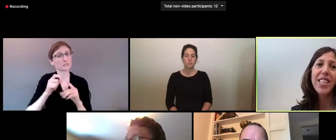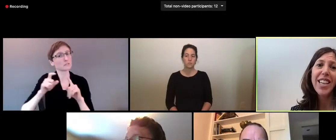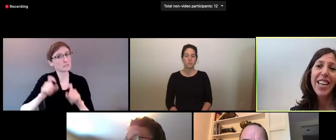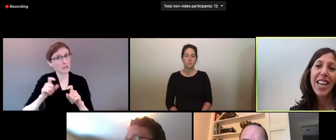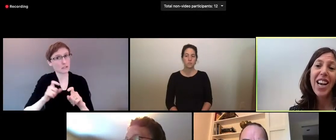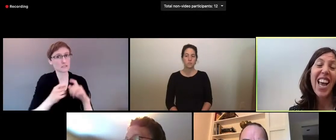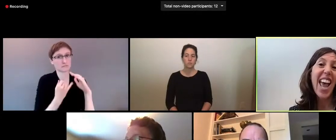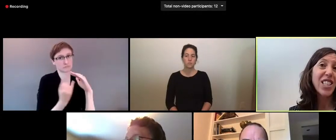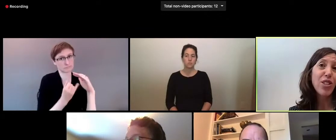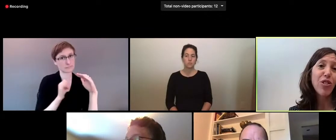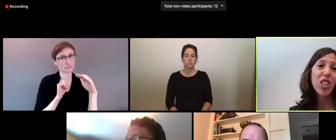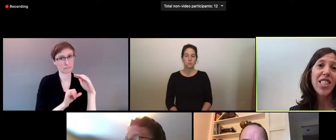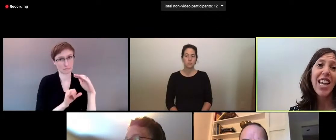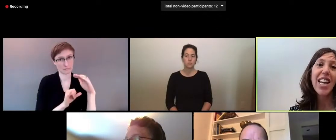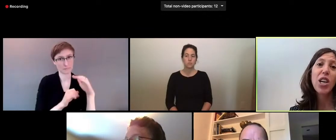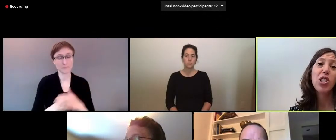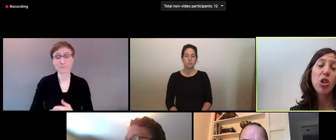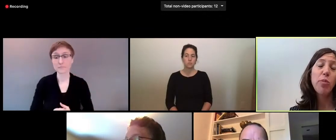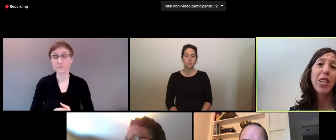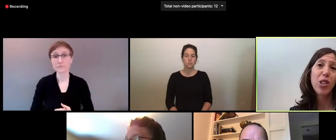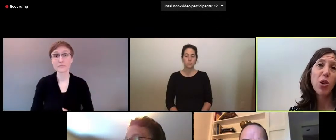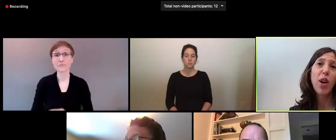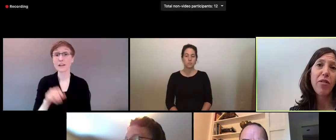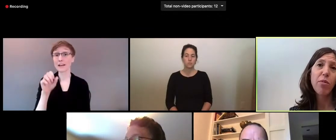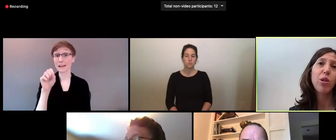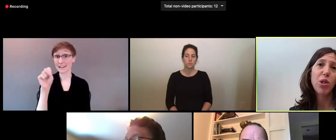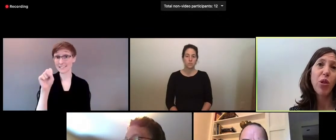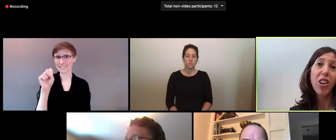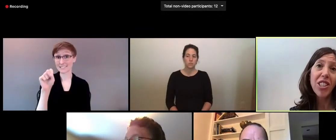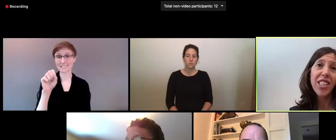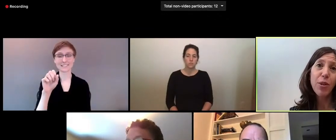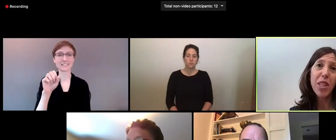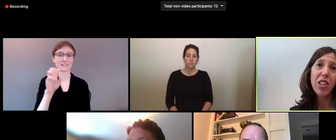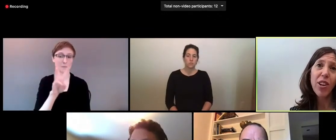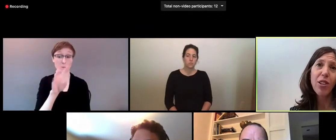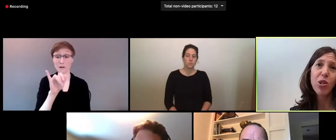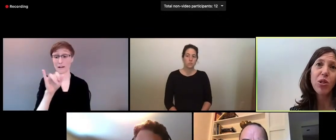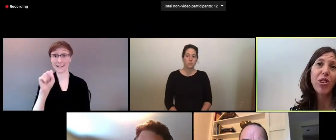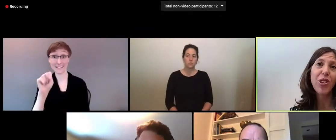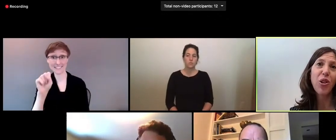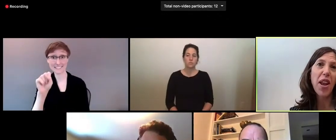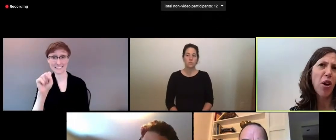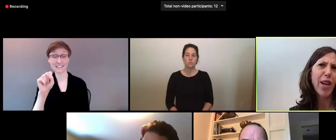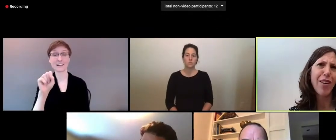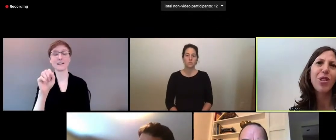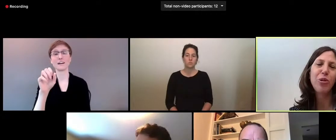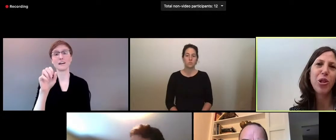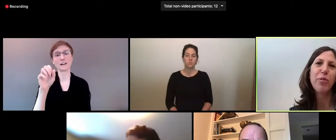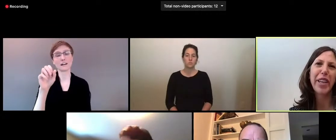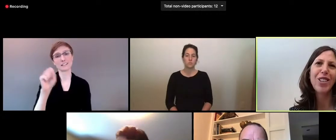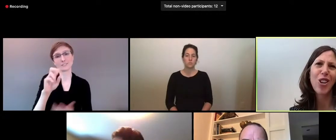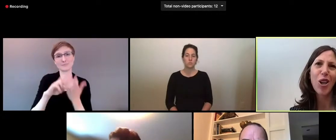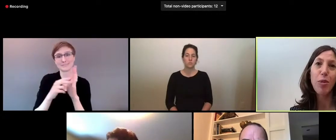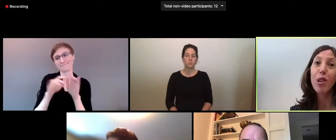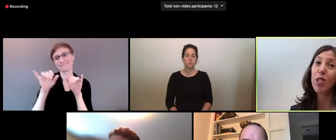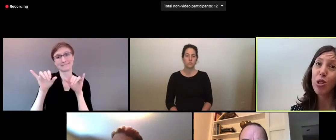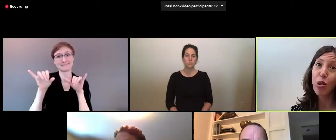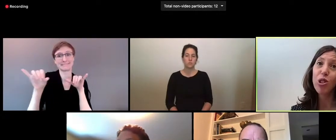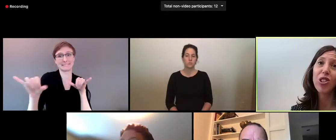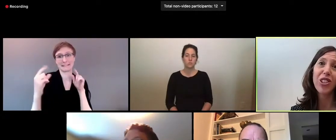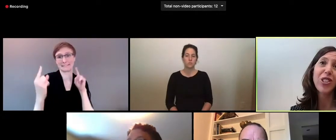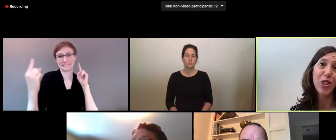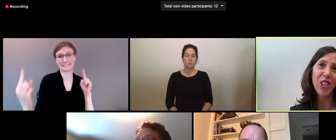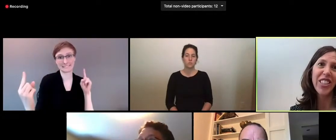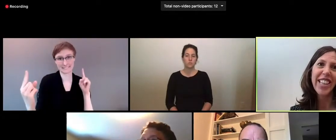not COVID. S for stay 2 meters away from those who aren't within your household, or now we have a new term we can talk about,